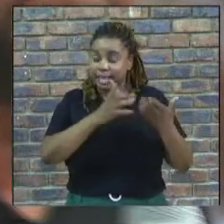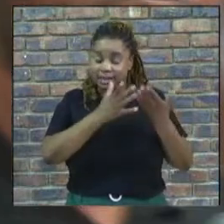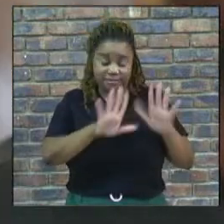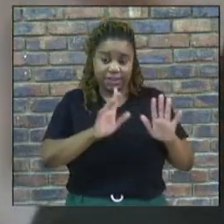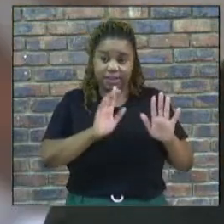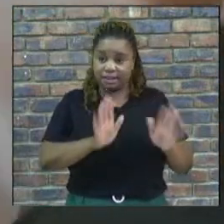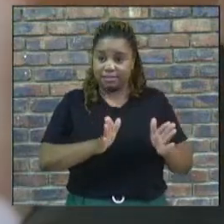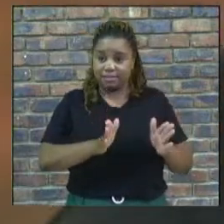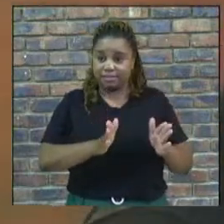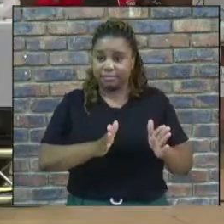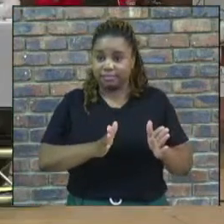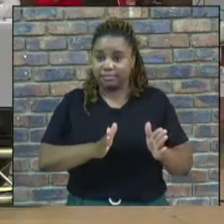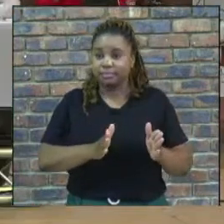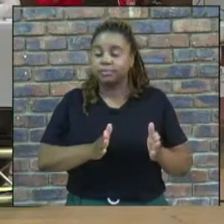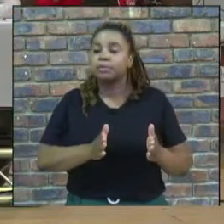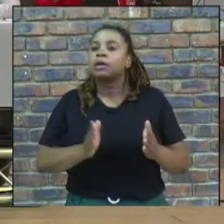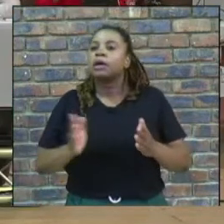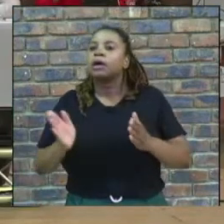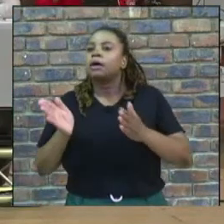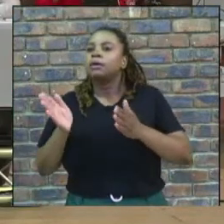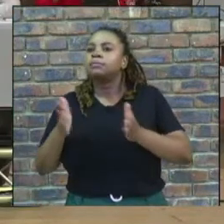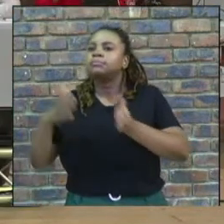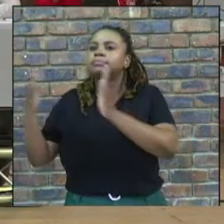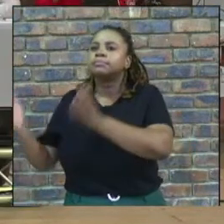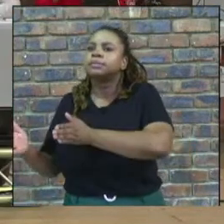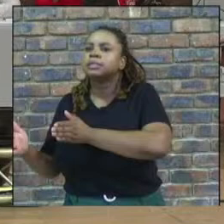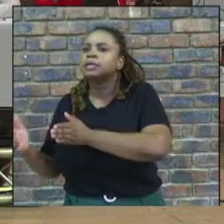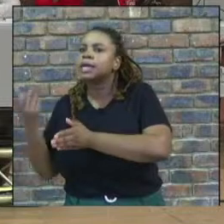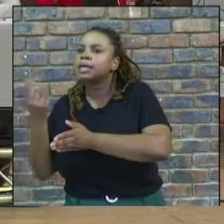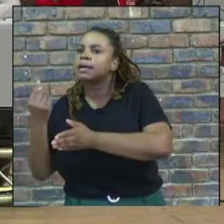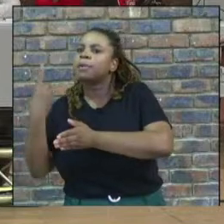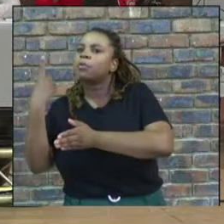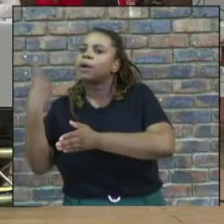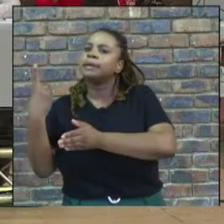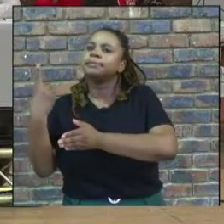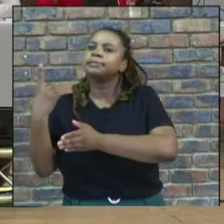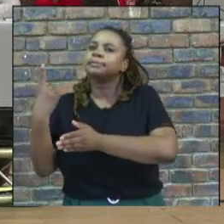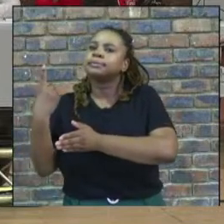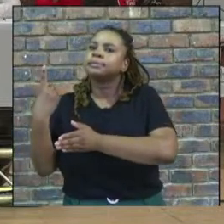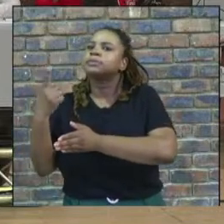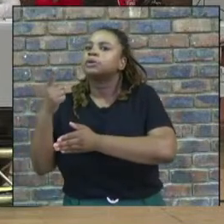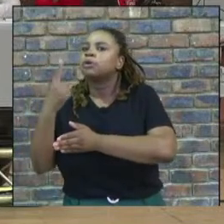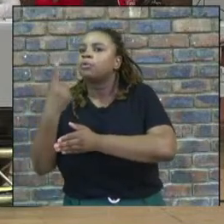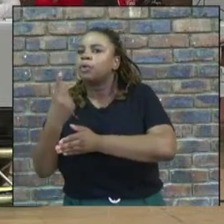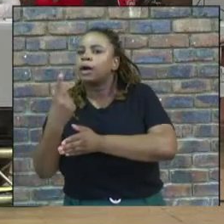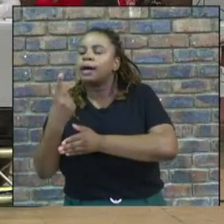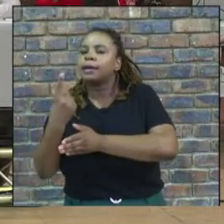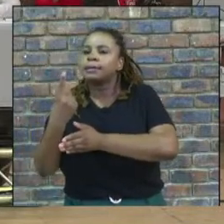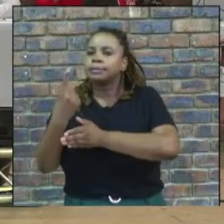Alright. Kamo, number 1, rostata ka 1. 1,